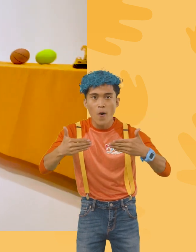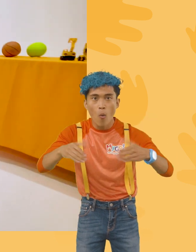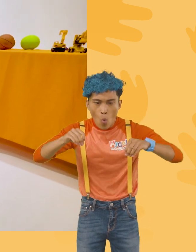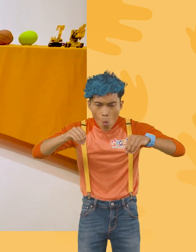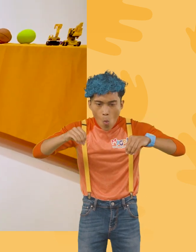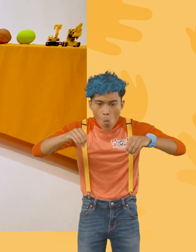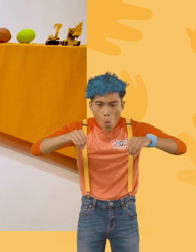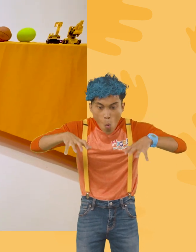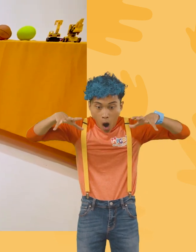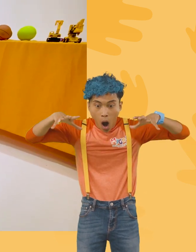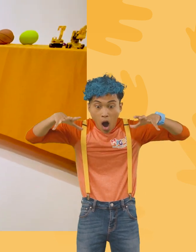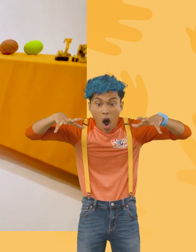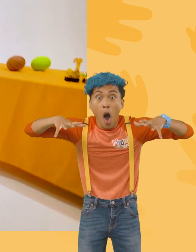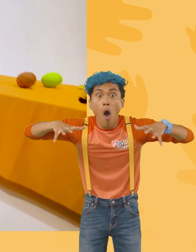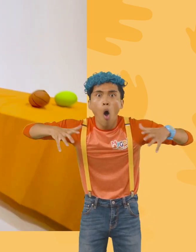go!